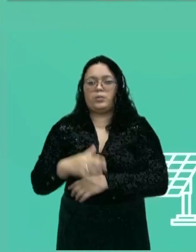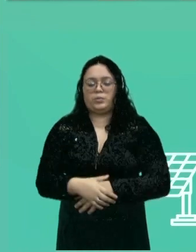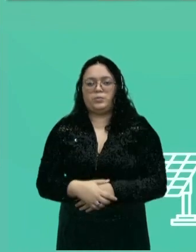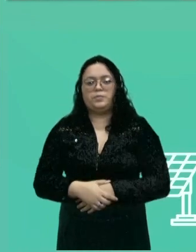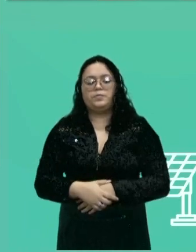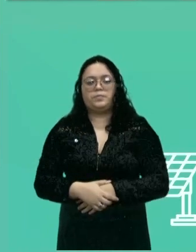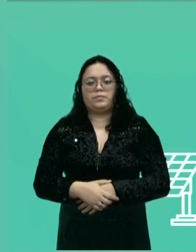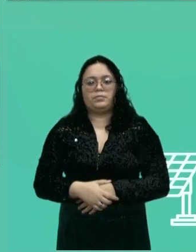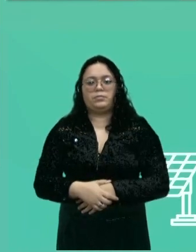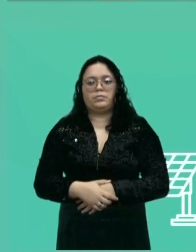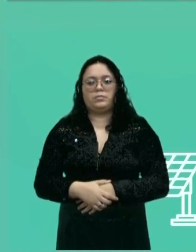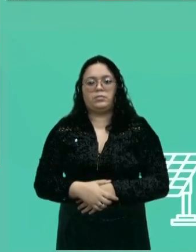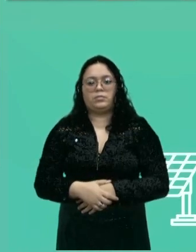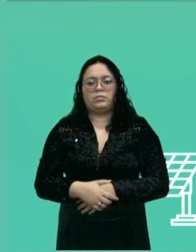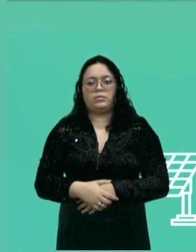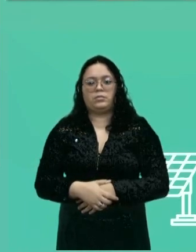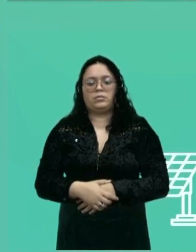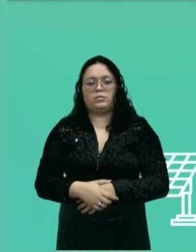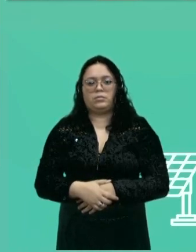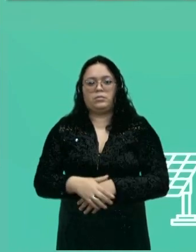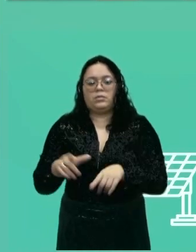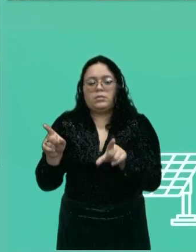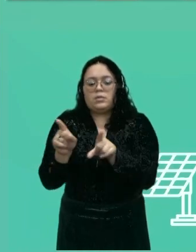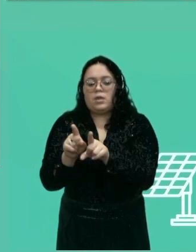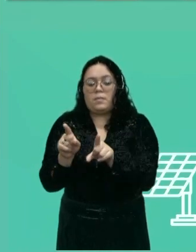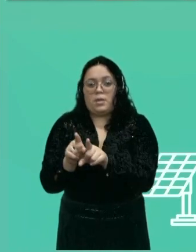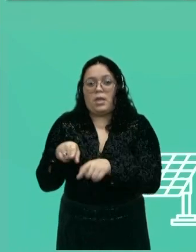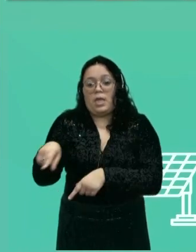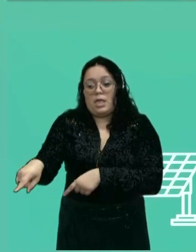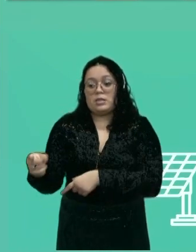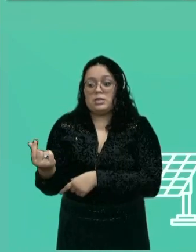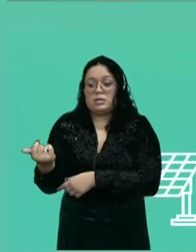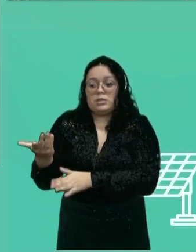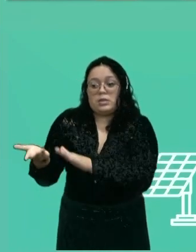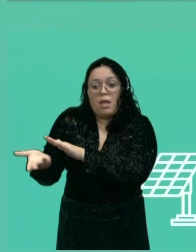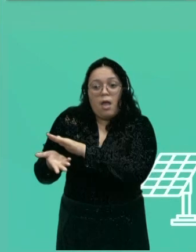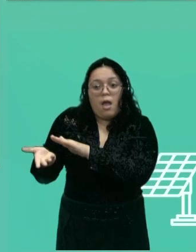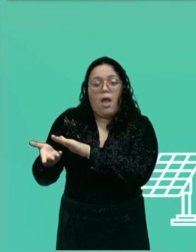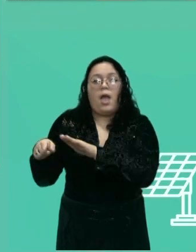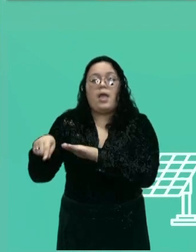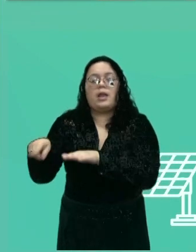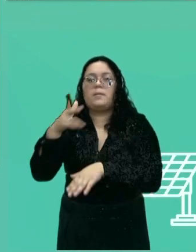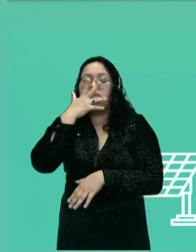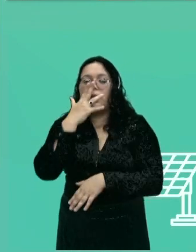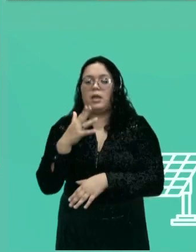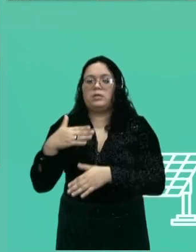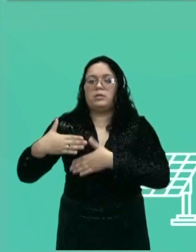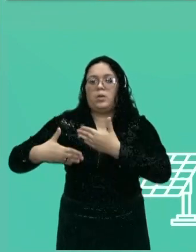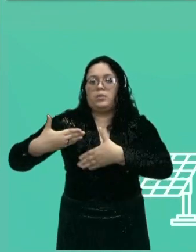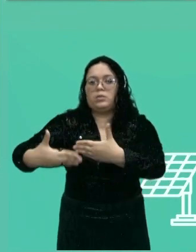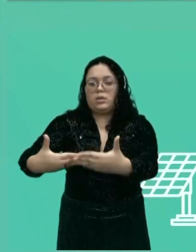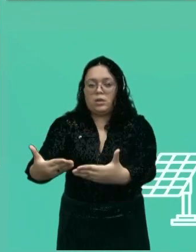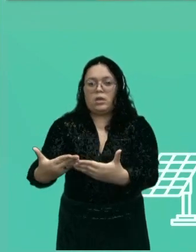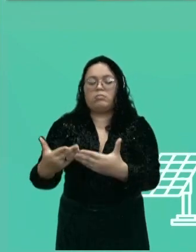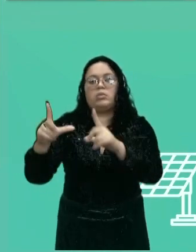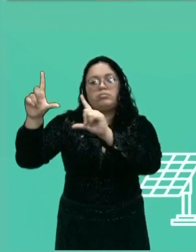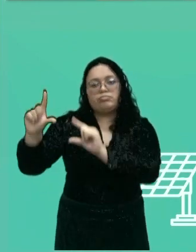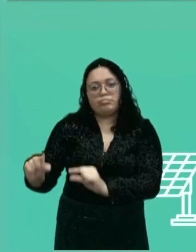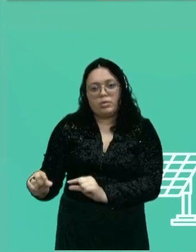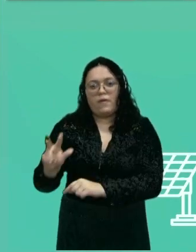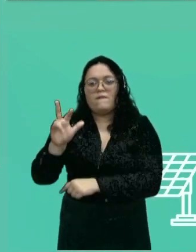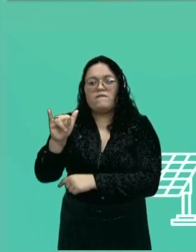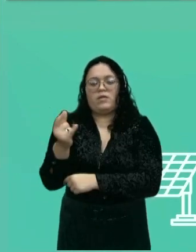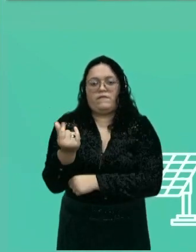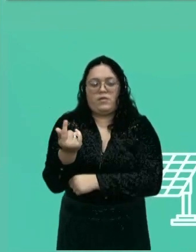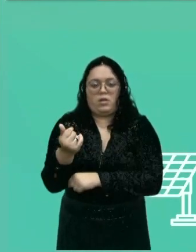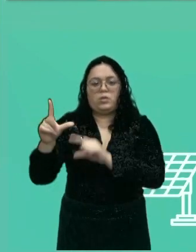business model is designed to reduce over time, so we can really maximize the value that we get for UK